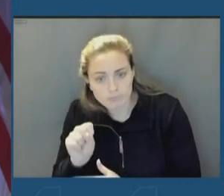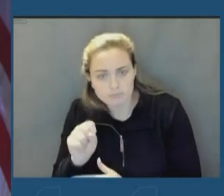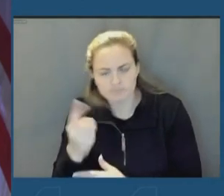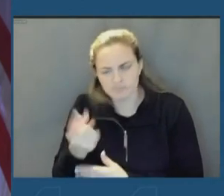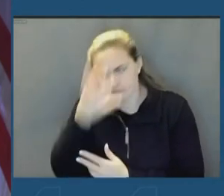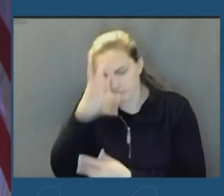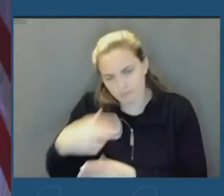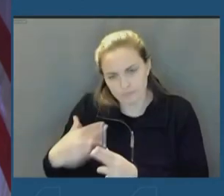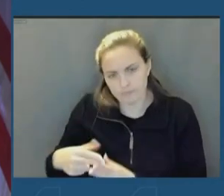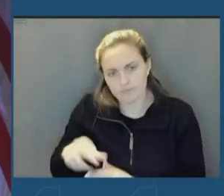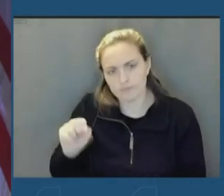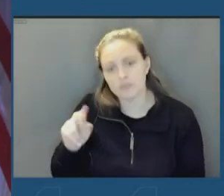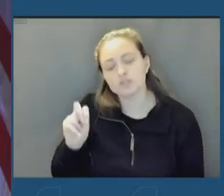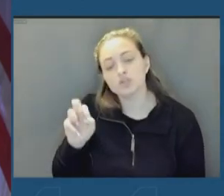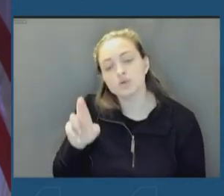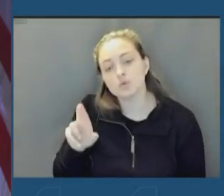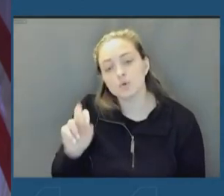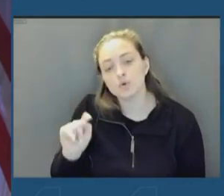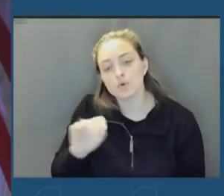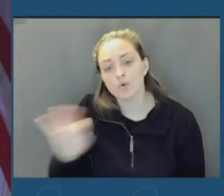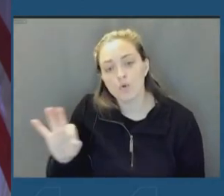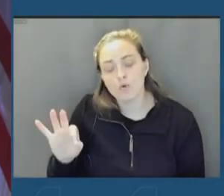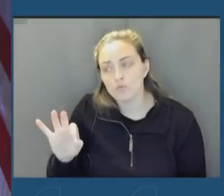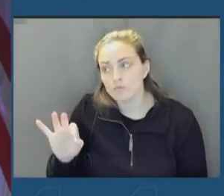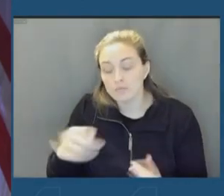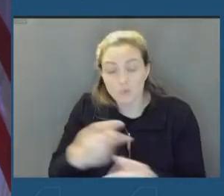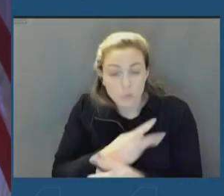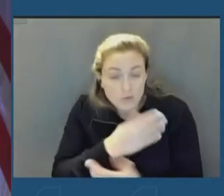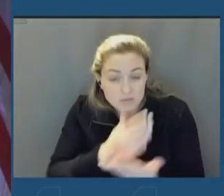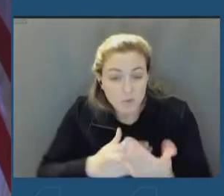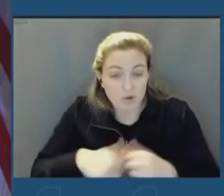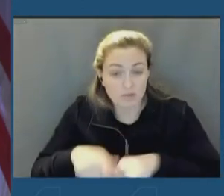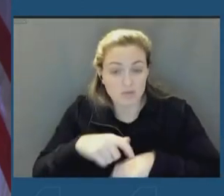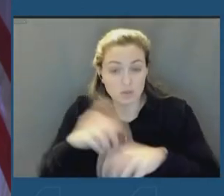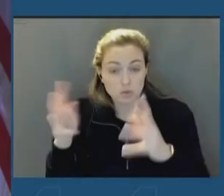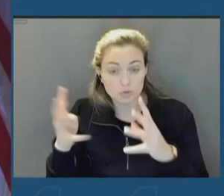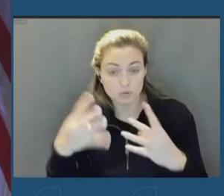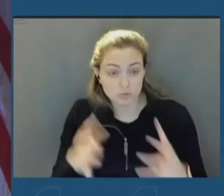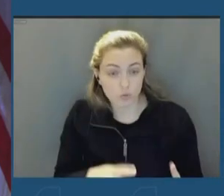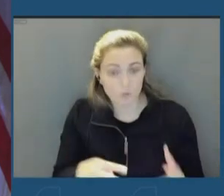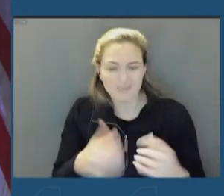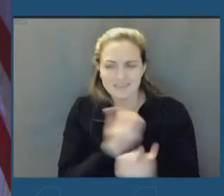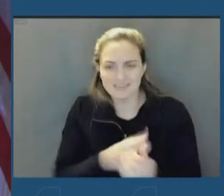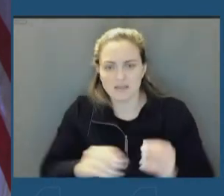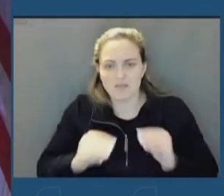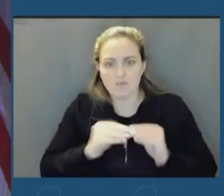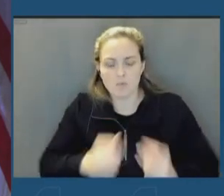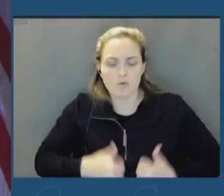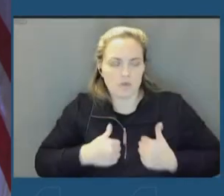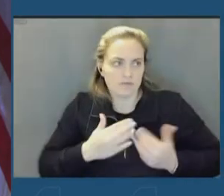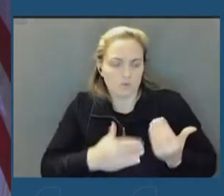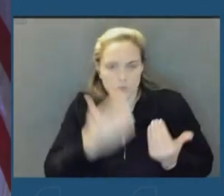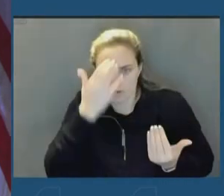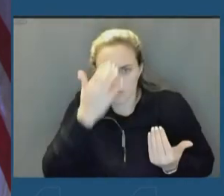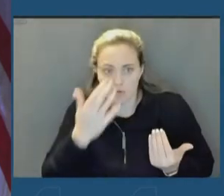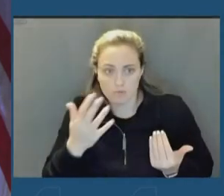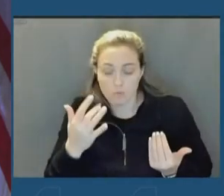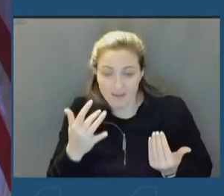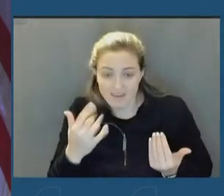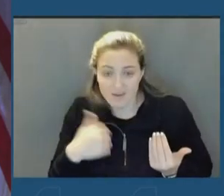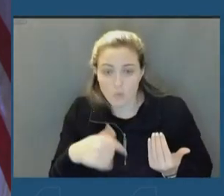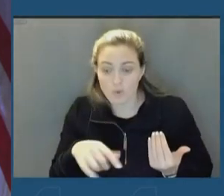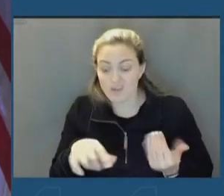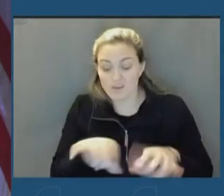name of Shondor Toth, at the height of the storm, saved a lot more lives than we will ever know. Because we had a pipe